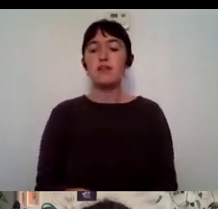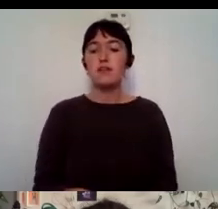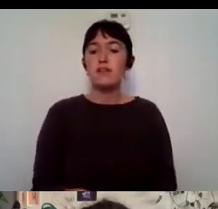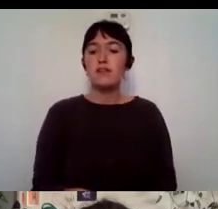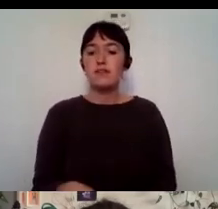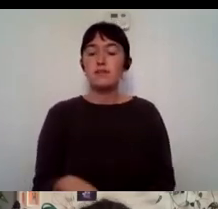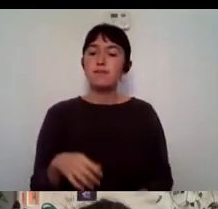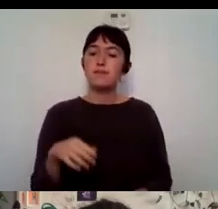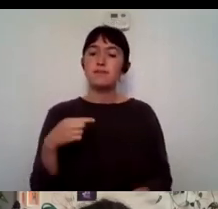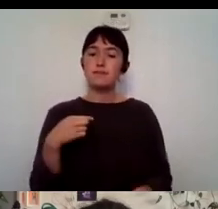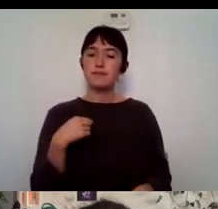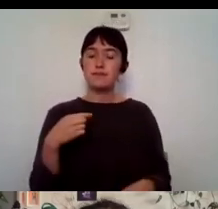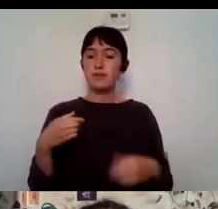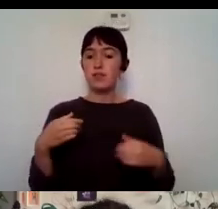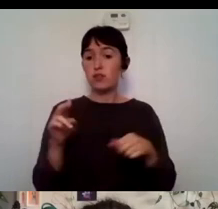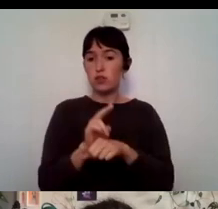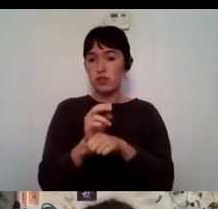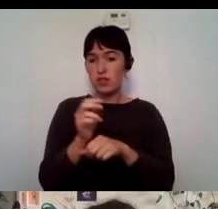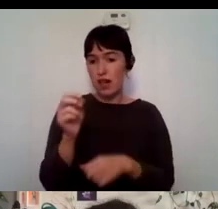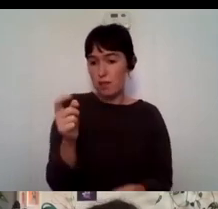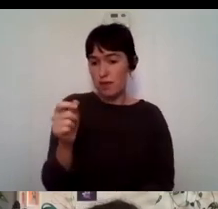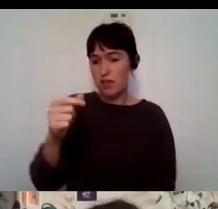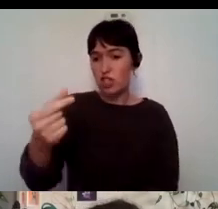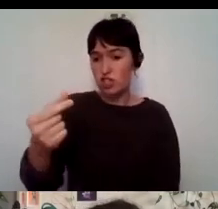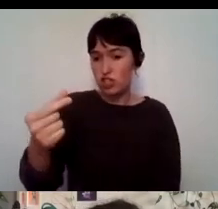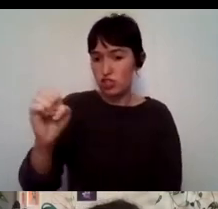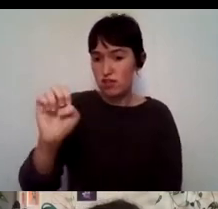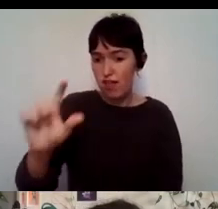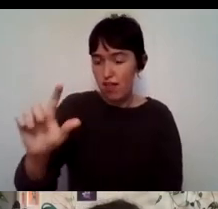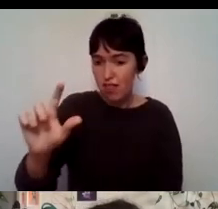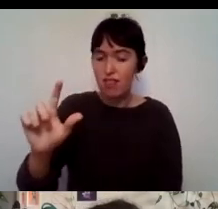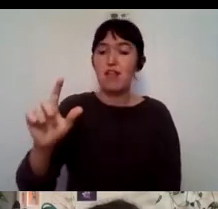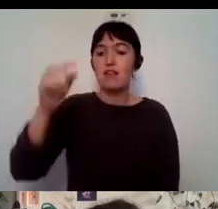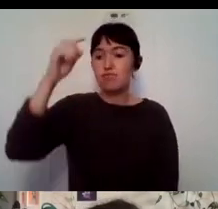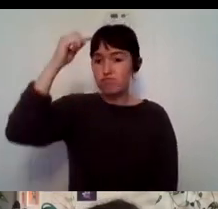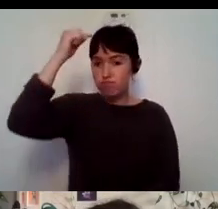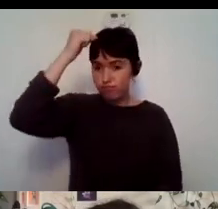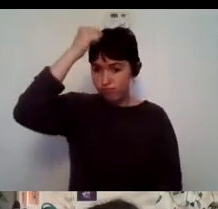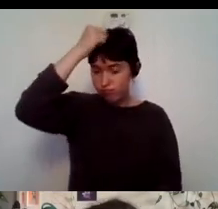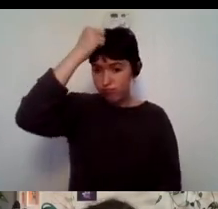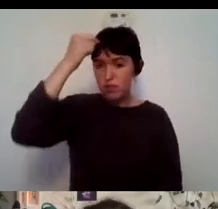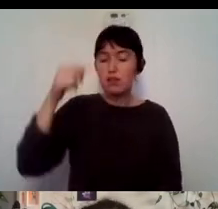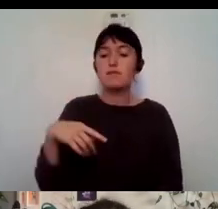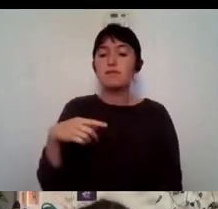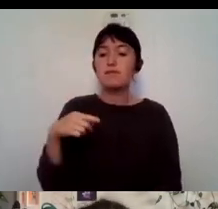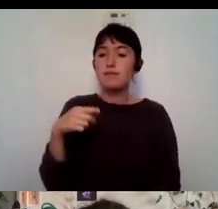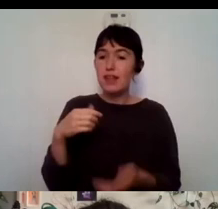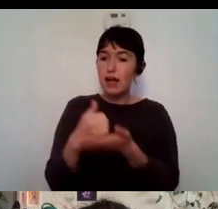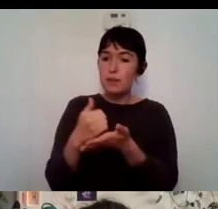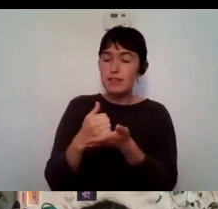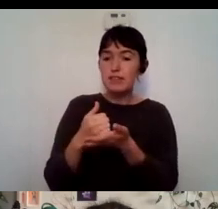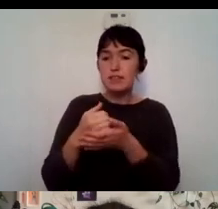of gel, conductive gel. And what that gel tries to do is it tries to conduct any